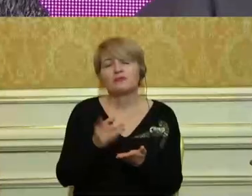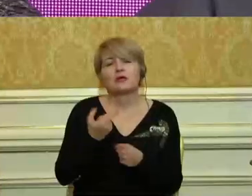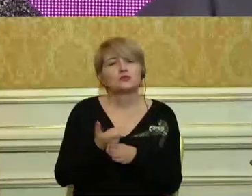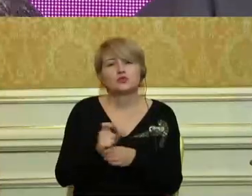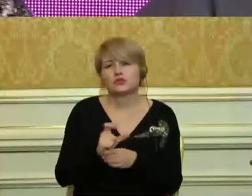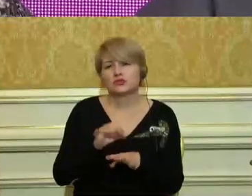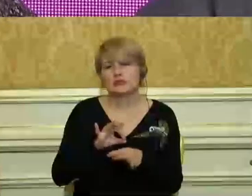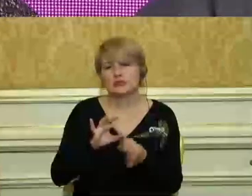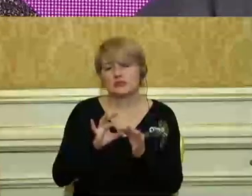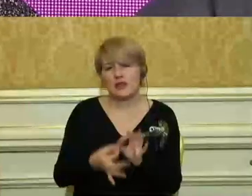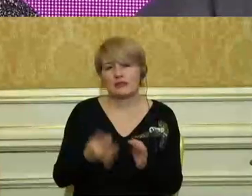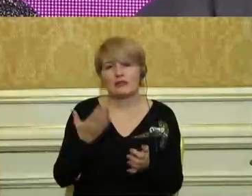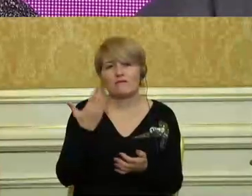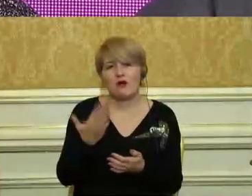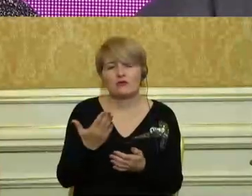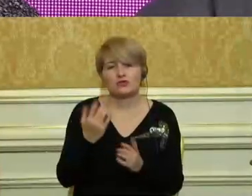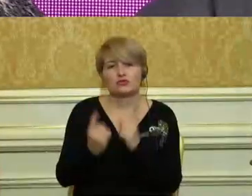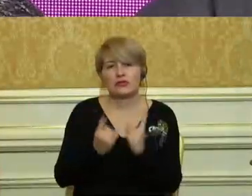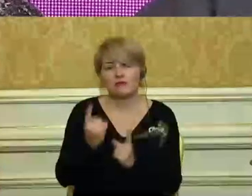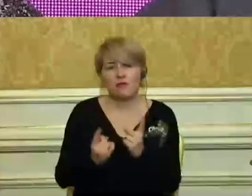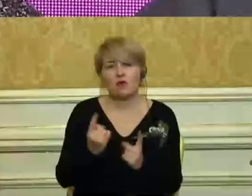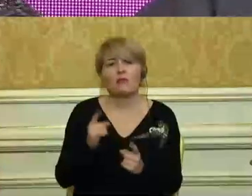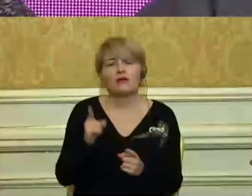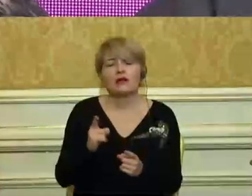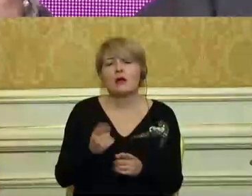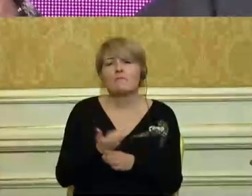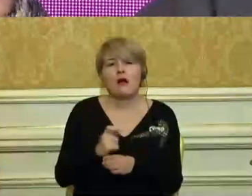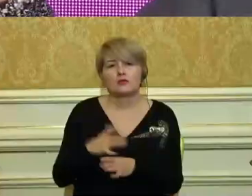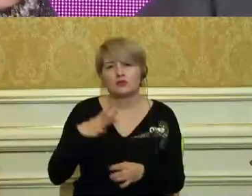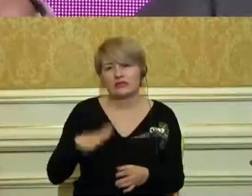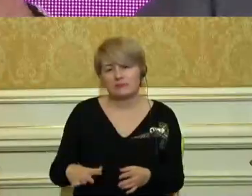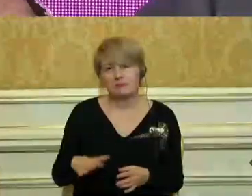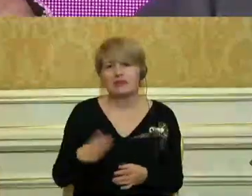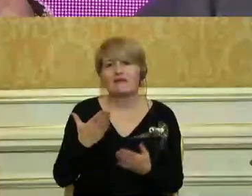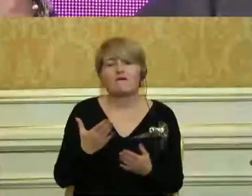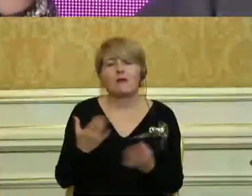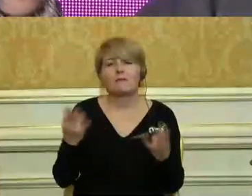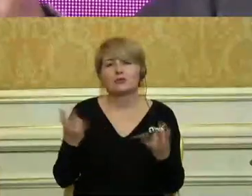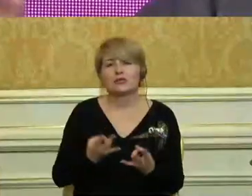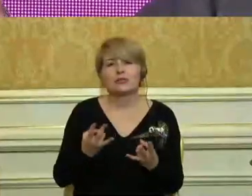it costs patience and a lot of concentration on everything.